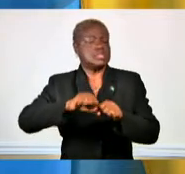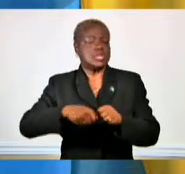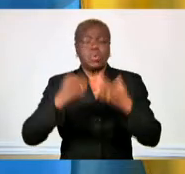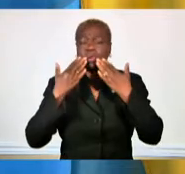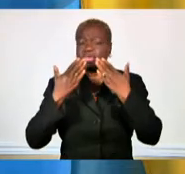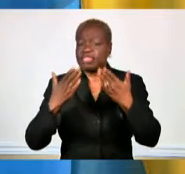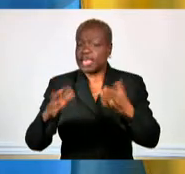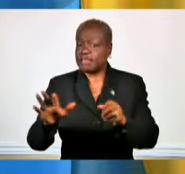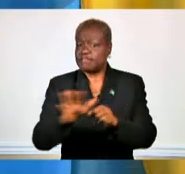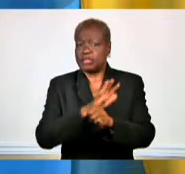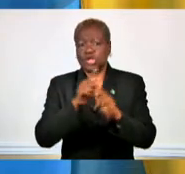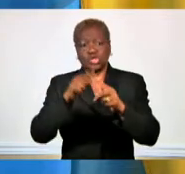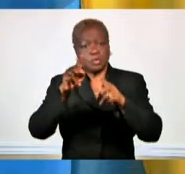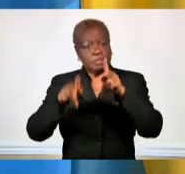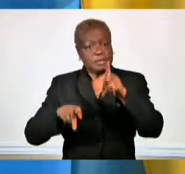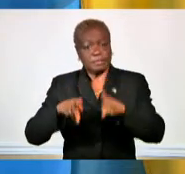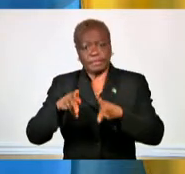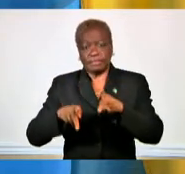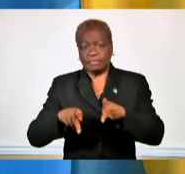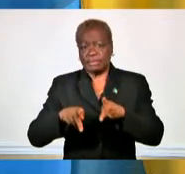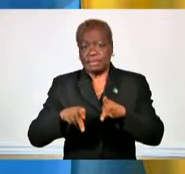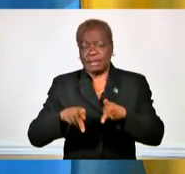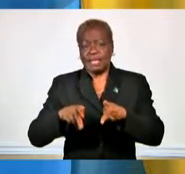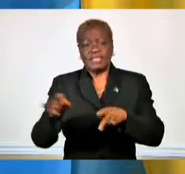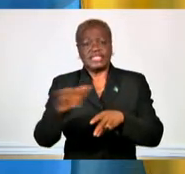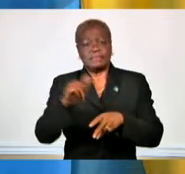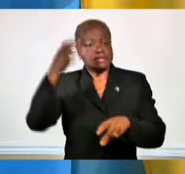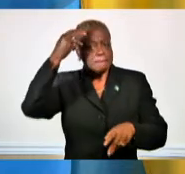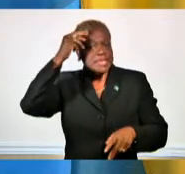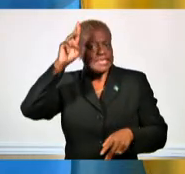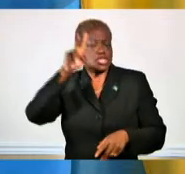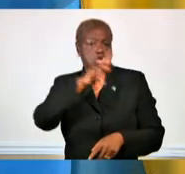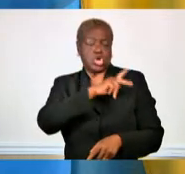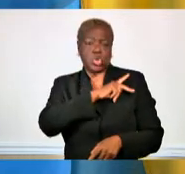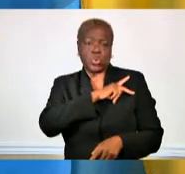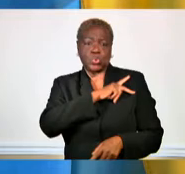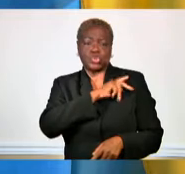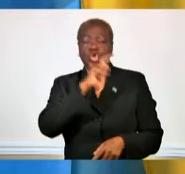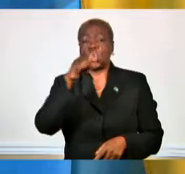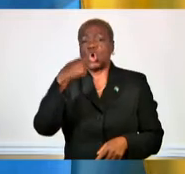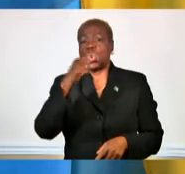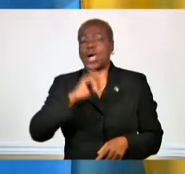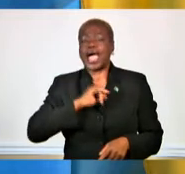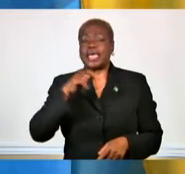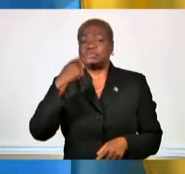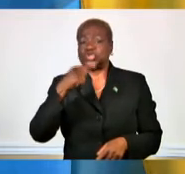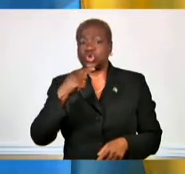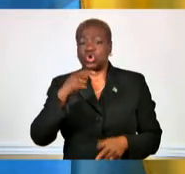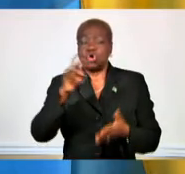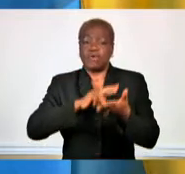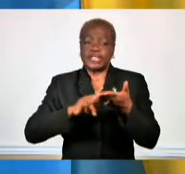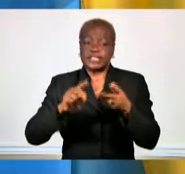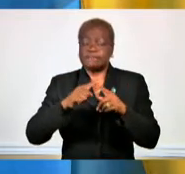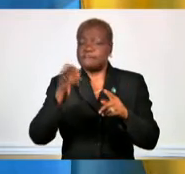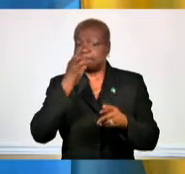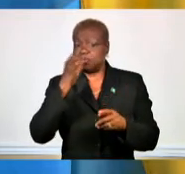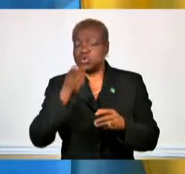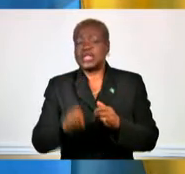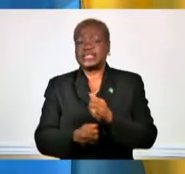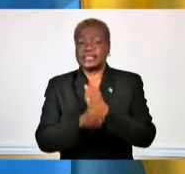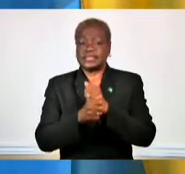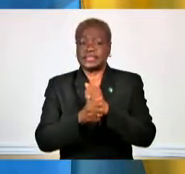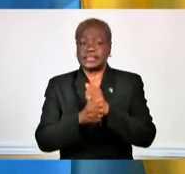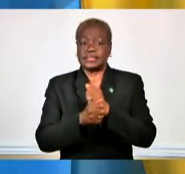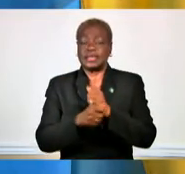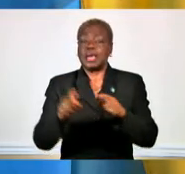This is to people like Mr. Knowles, who I am told registered for food assistance,